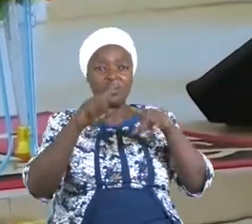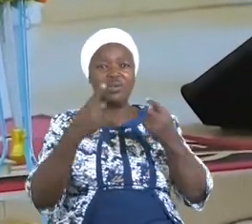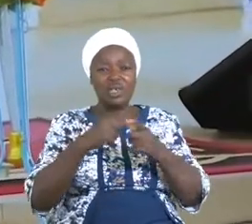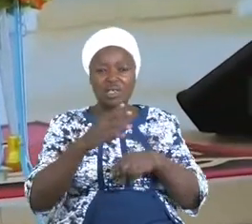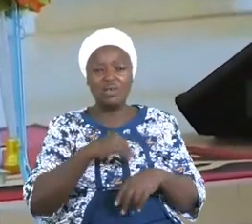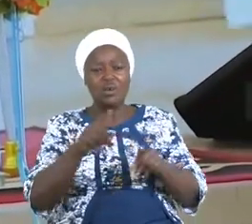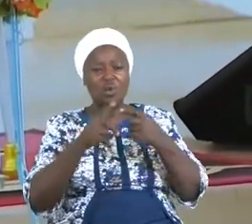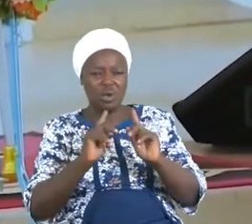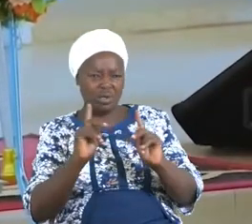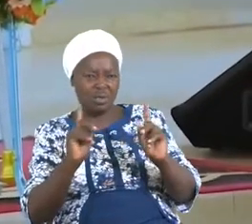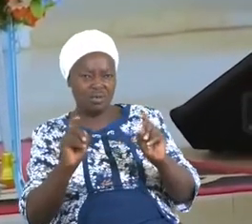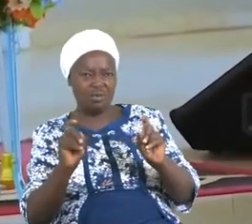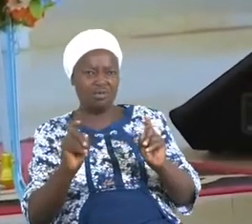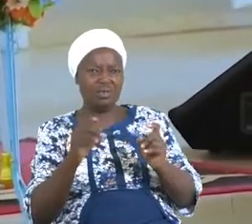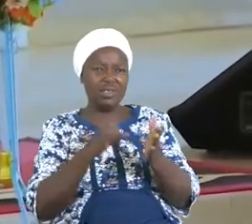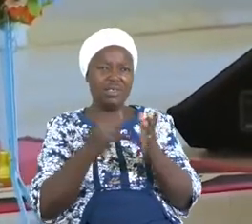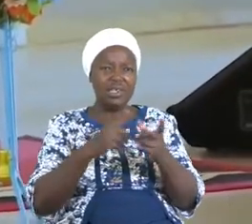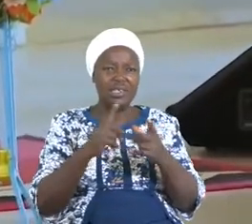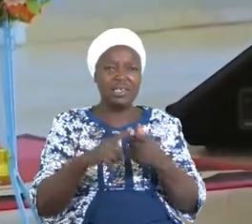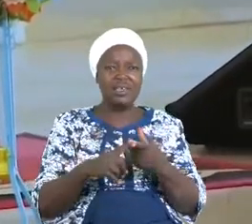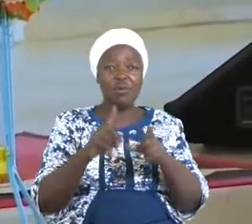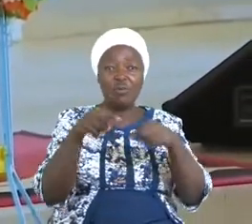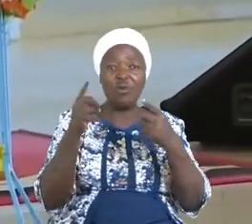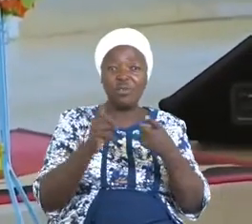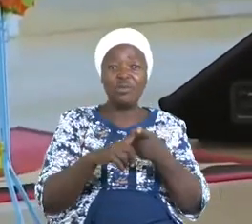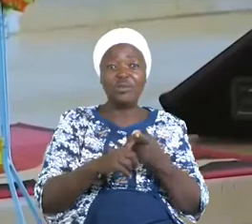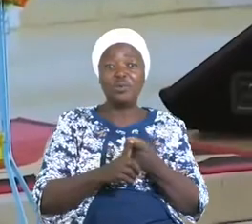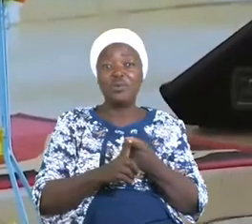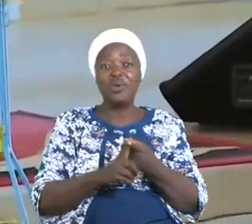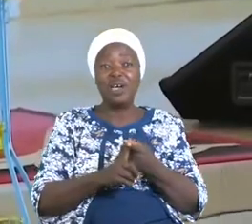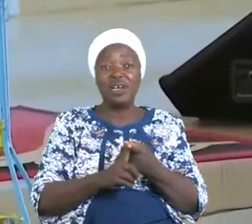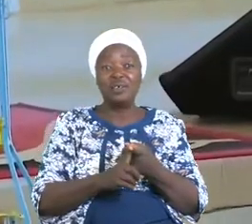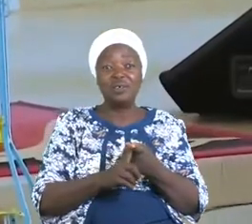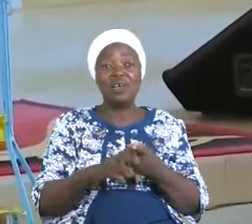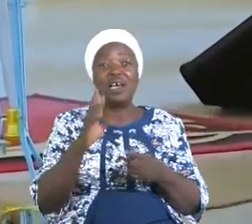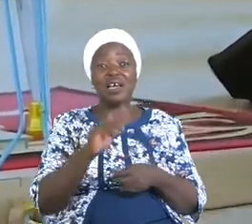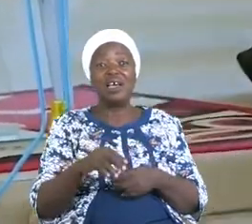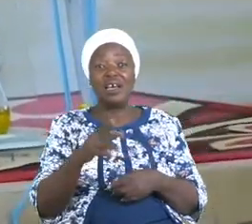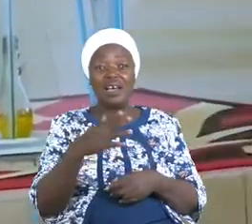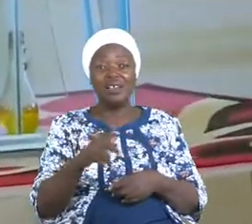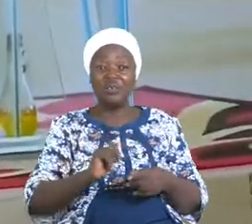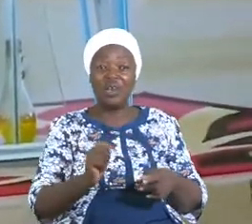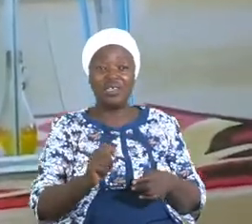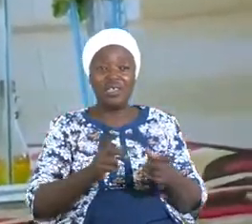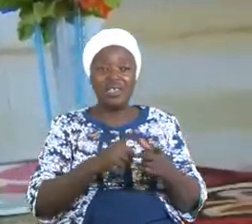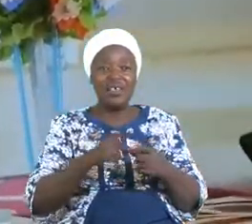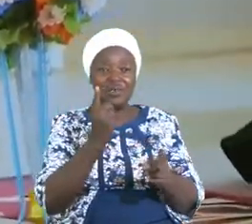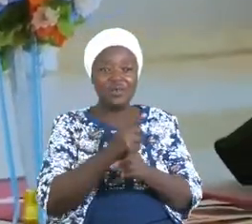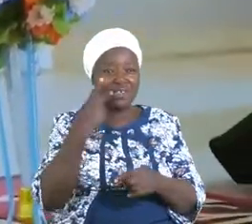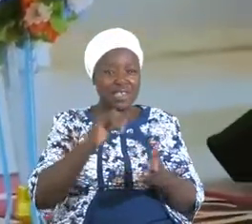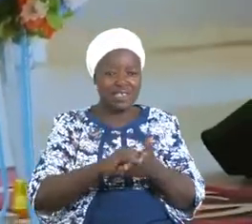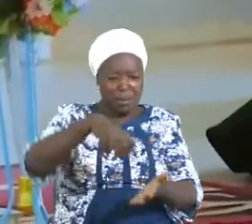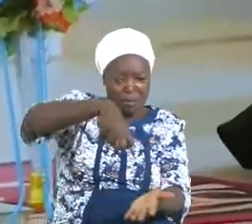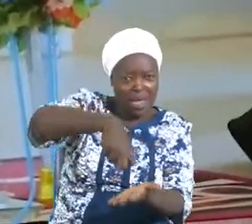I went to my squatting toilet, intentionally to try myself. I found out that I'm squatting normal, see, no more